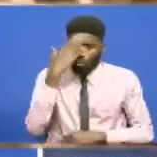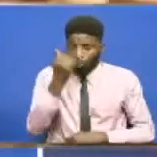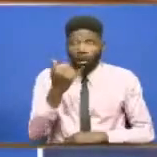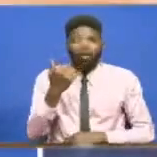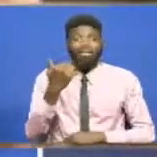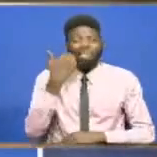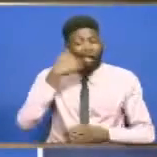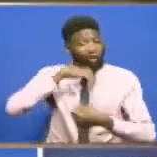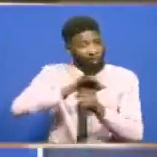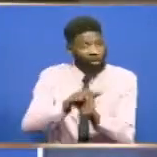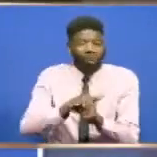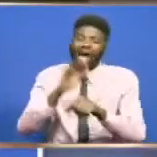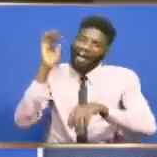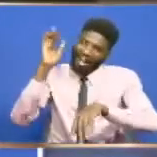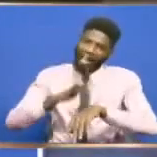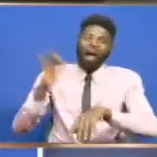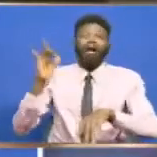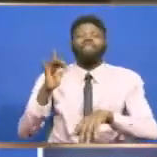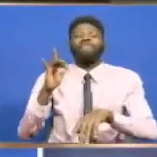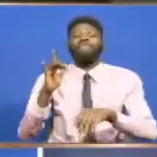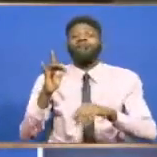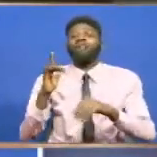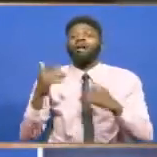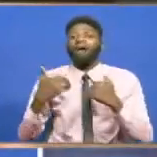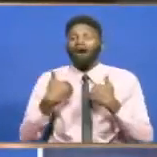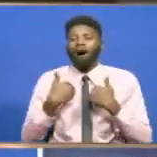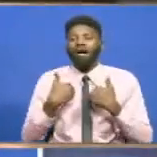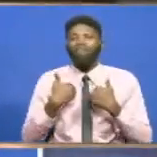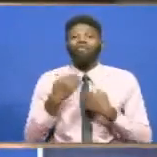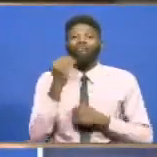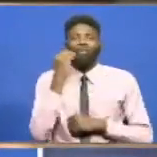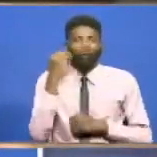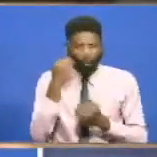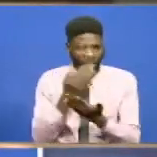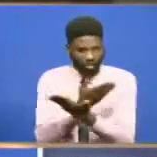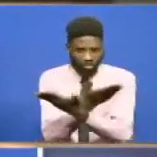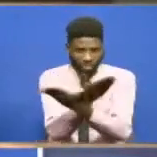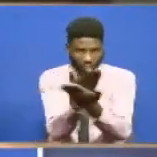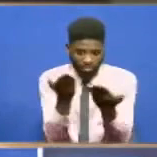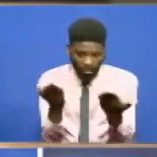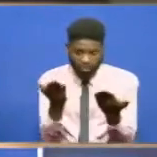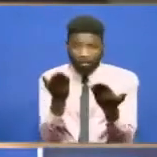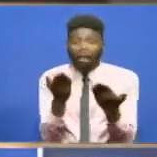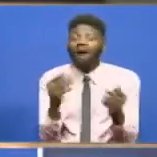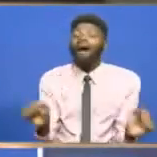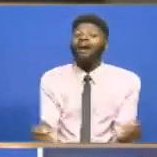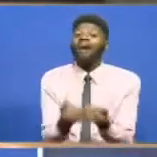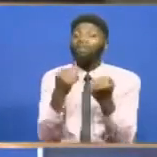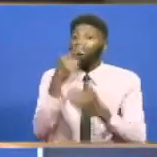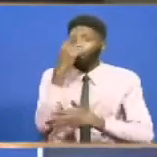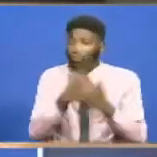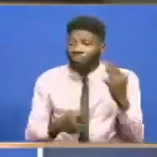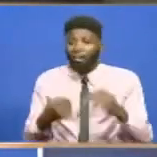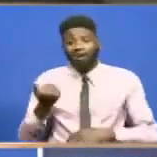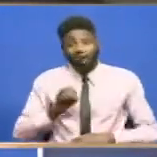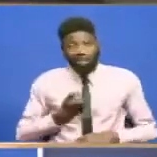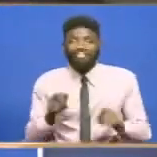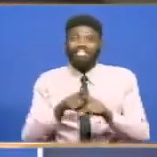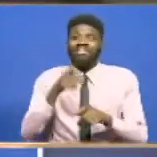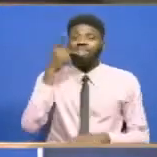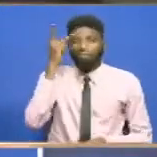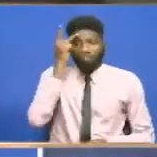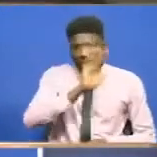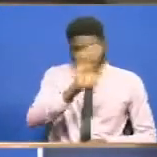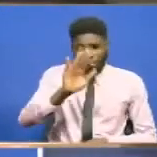home. And when it hit home, what happened is that the girls and the parents' economic activities were affected.